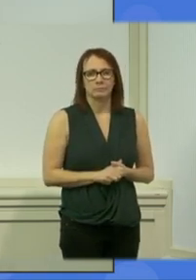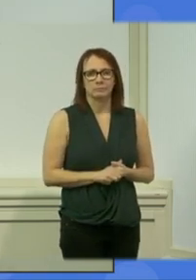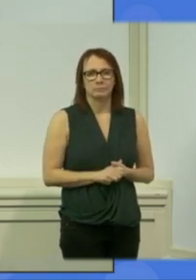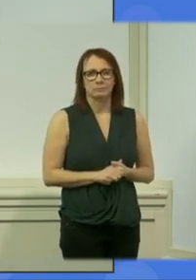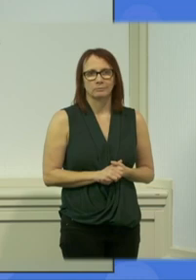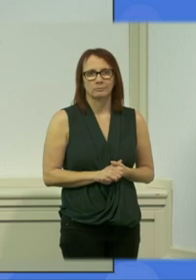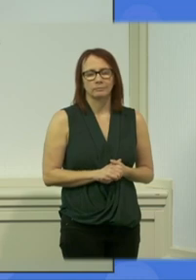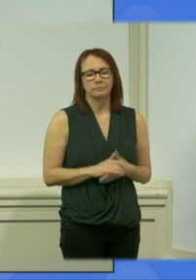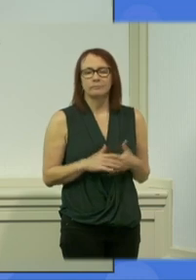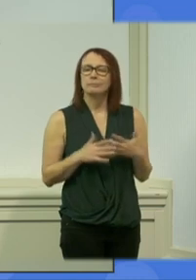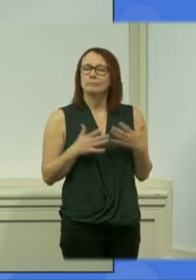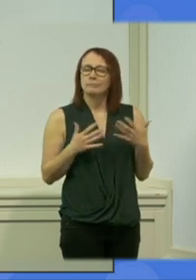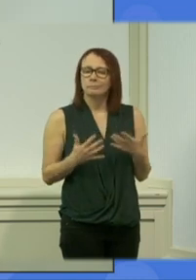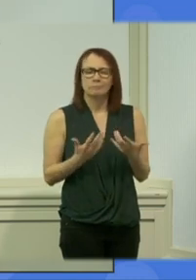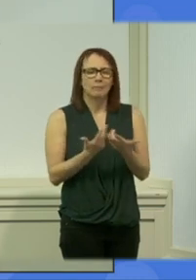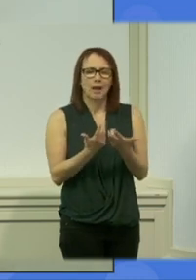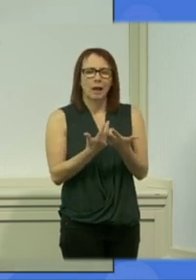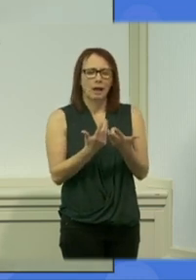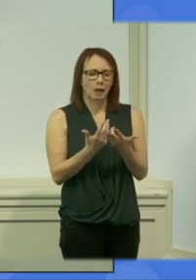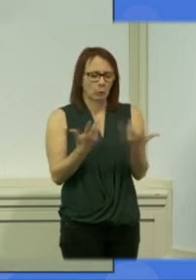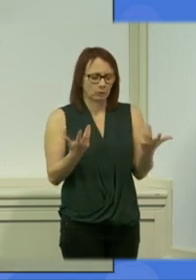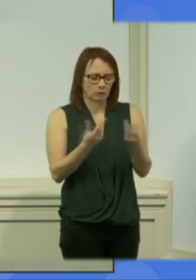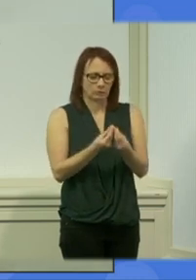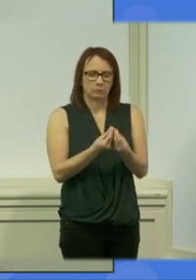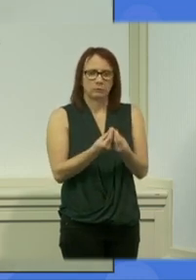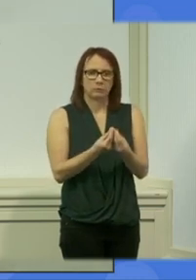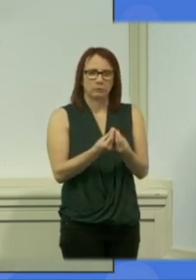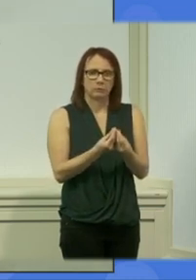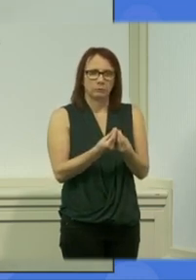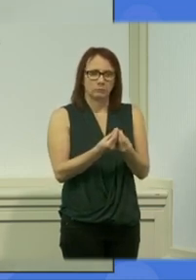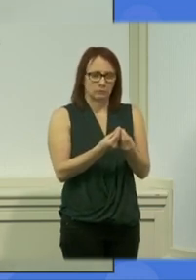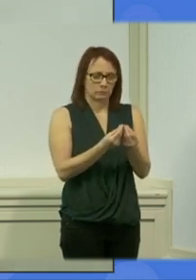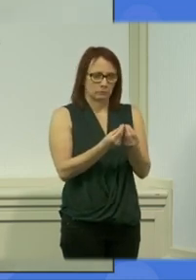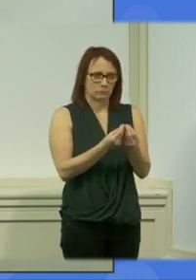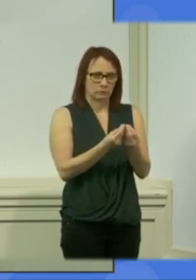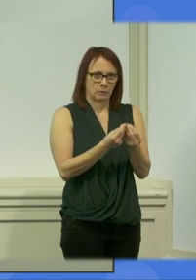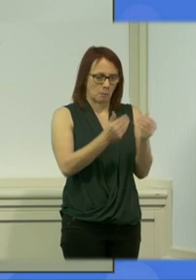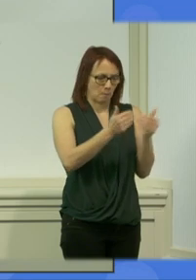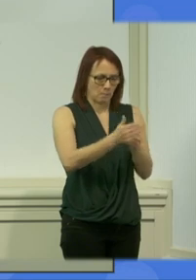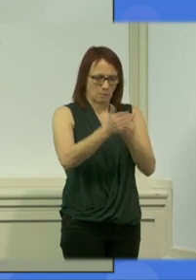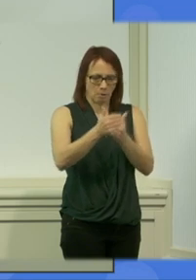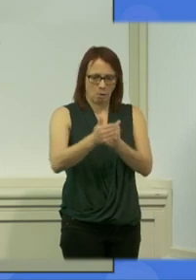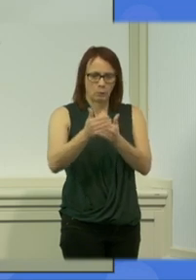So let's see how it's all put together. So the blocks are proportional to the amount of money